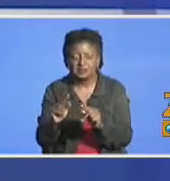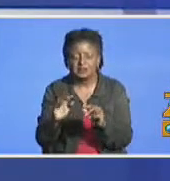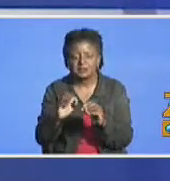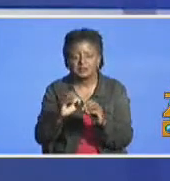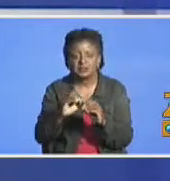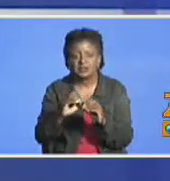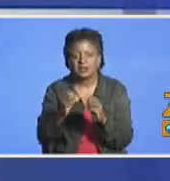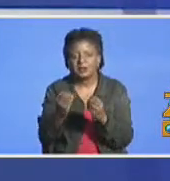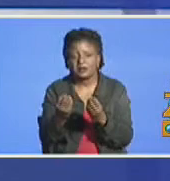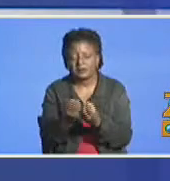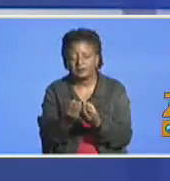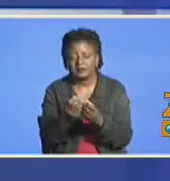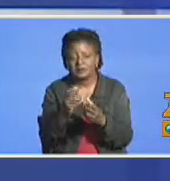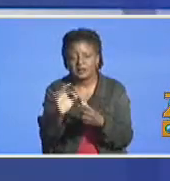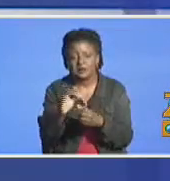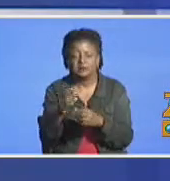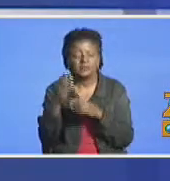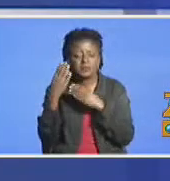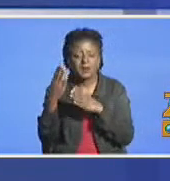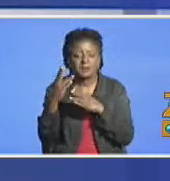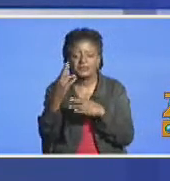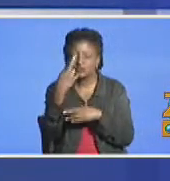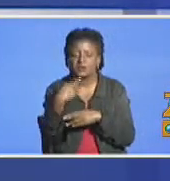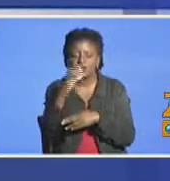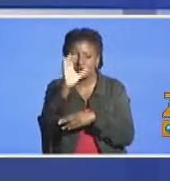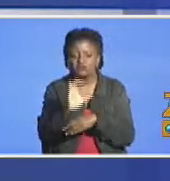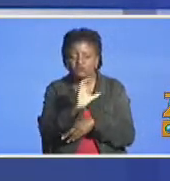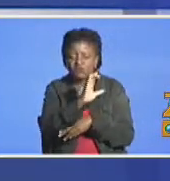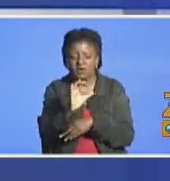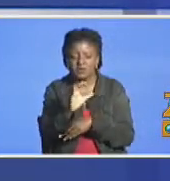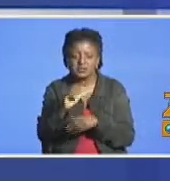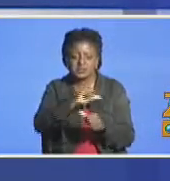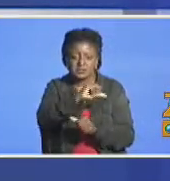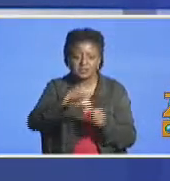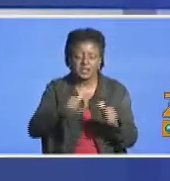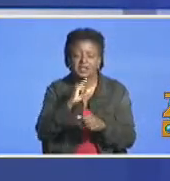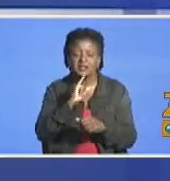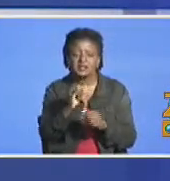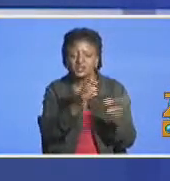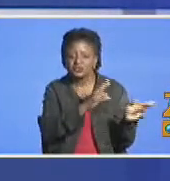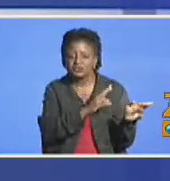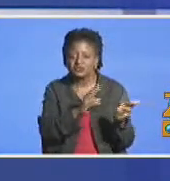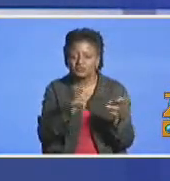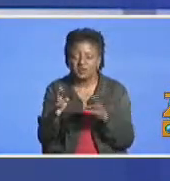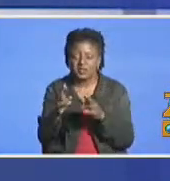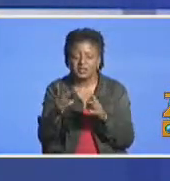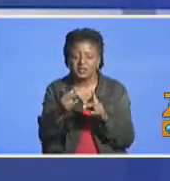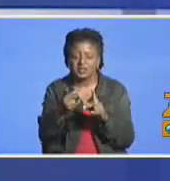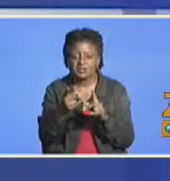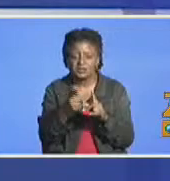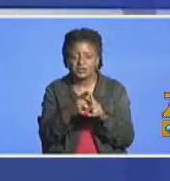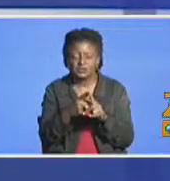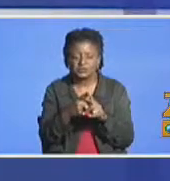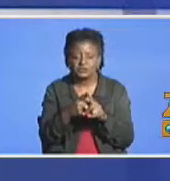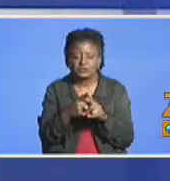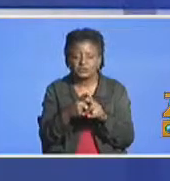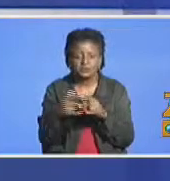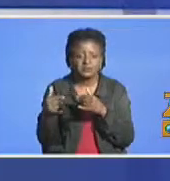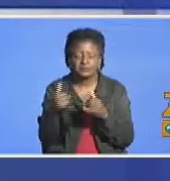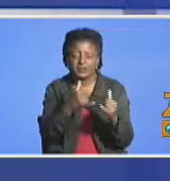is ready to tackle the above-average Atlantic hurricane season. Red Cross officials told our LaDawn Davis about their